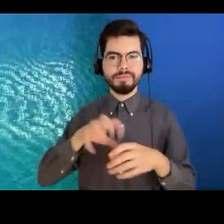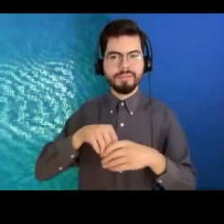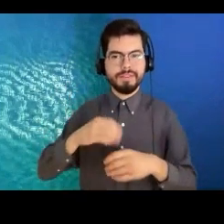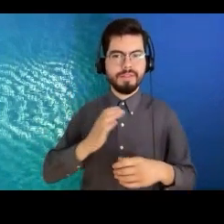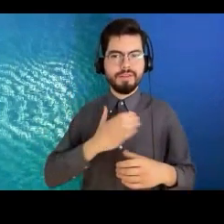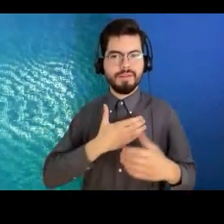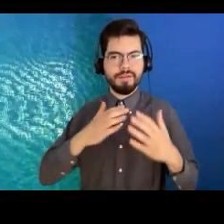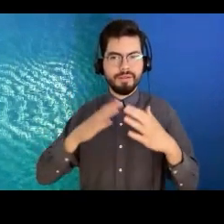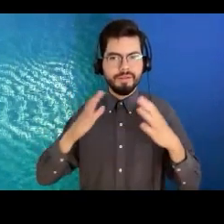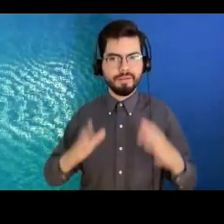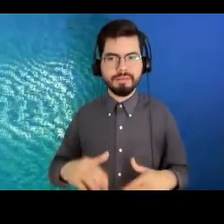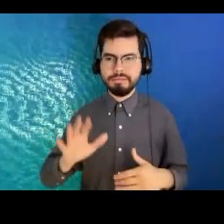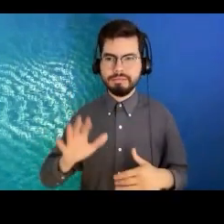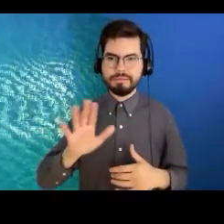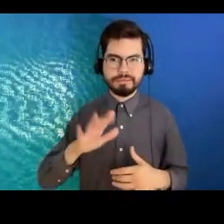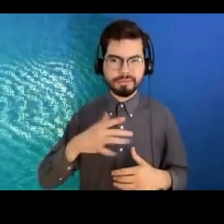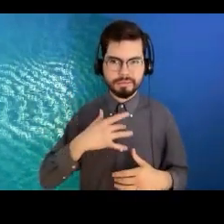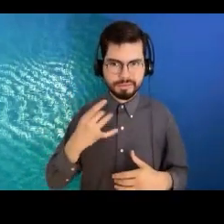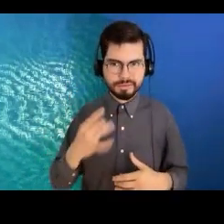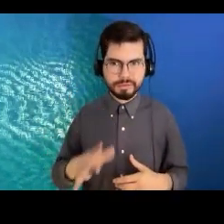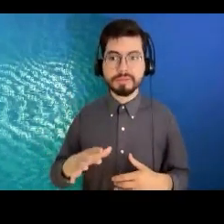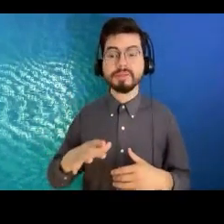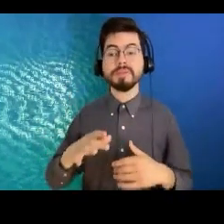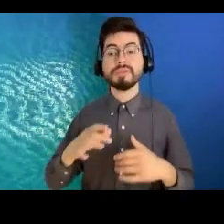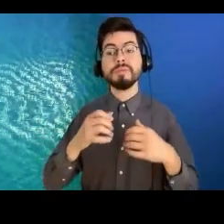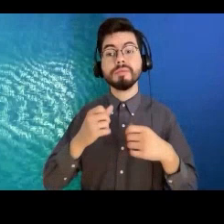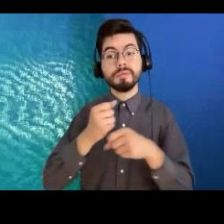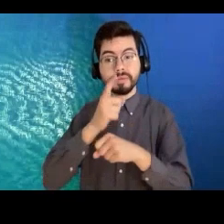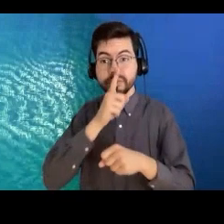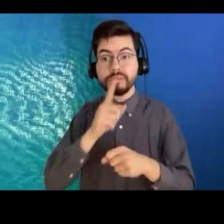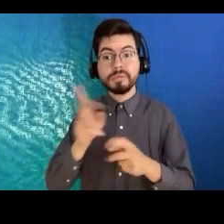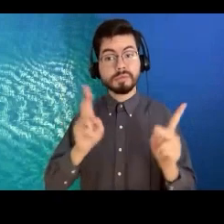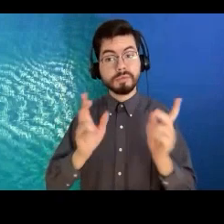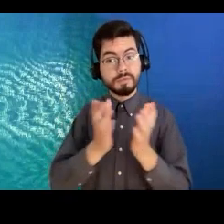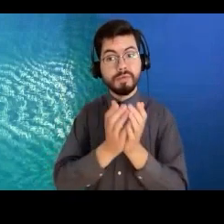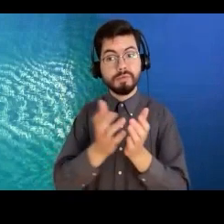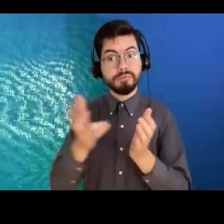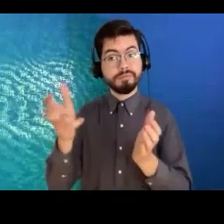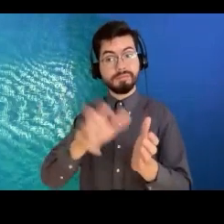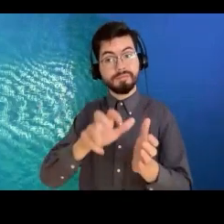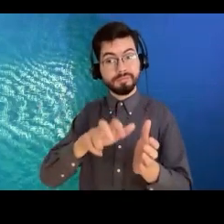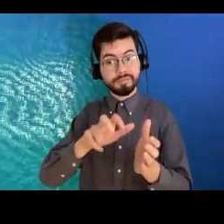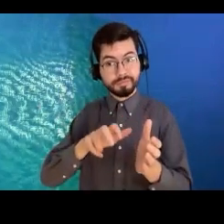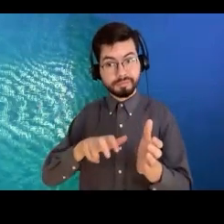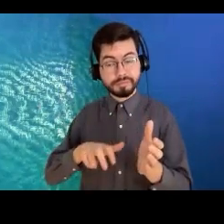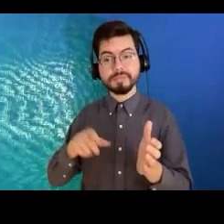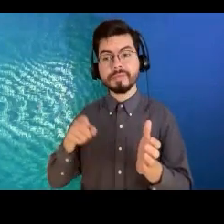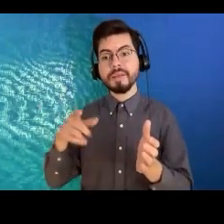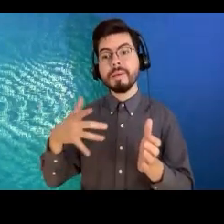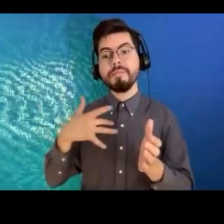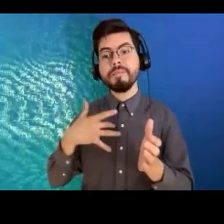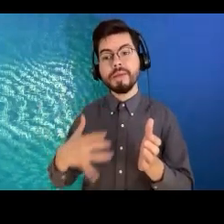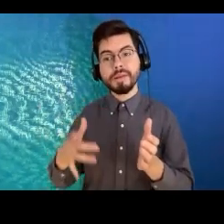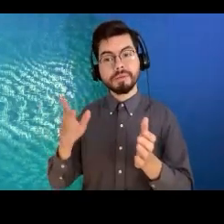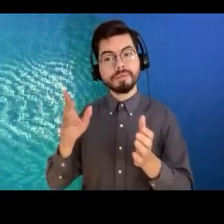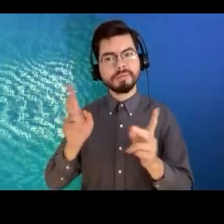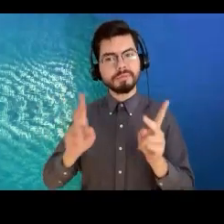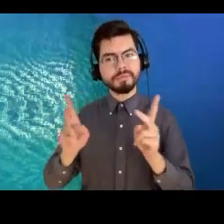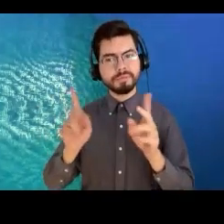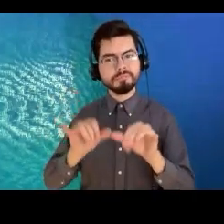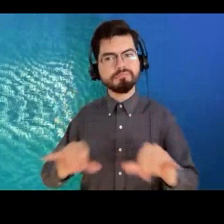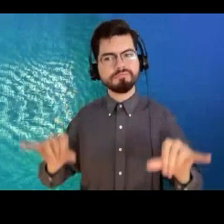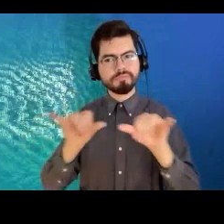sure everybody got back on the bus or on the boat. So they would ask, a common question actually was, what time does